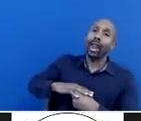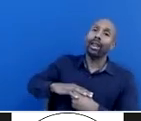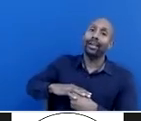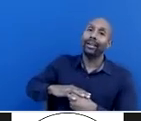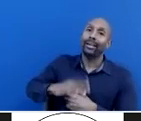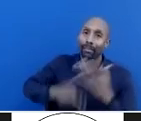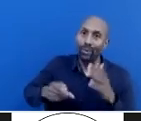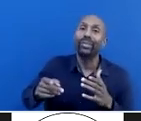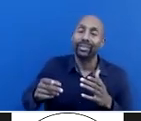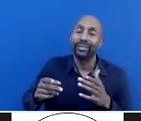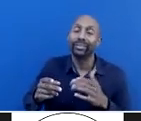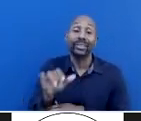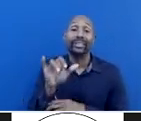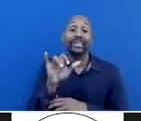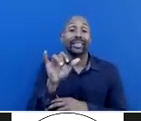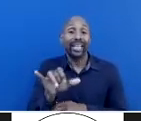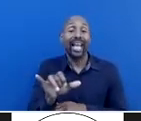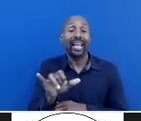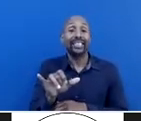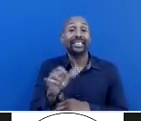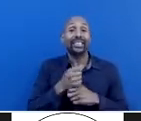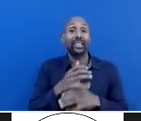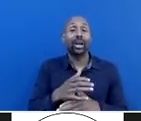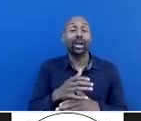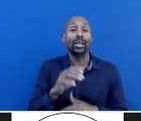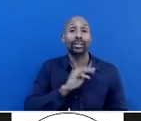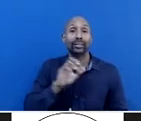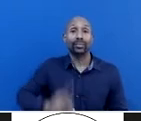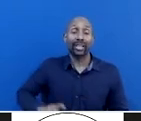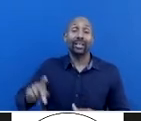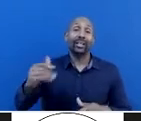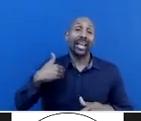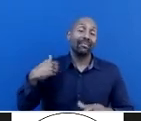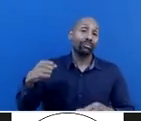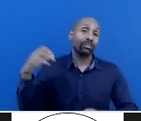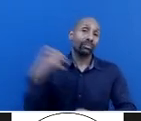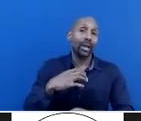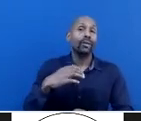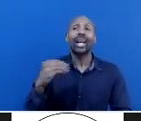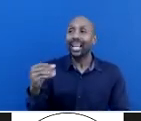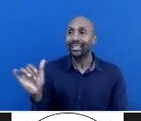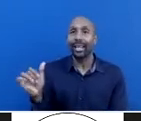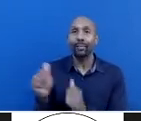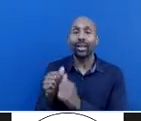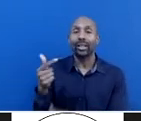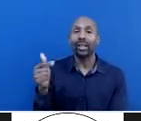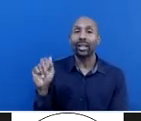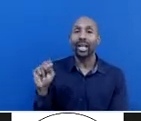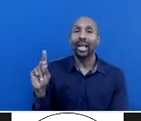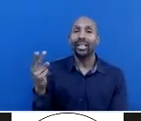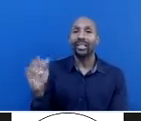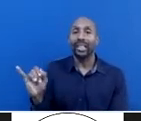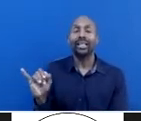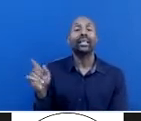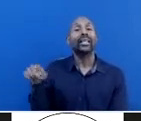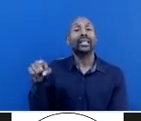That is what made King powerful. That's what made Gandhi powerful, is that they told a